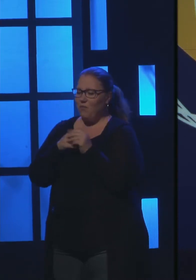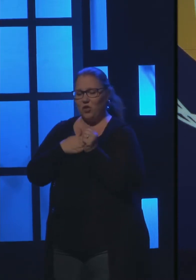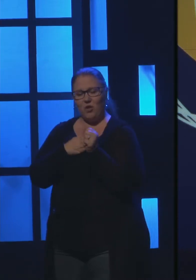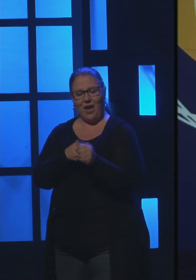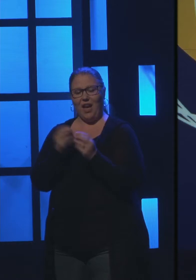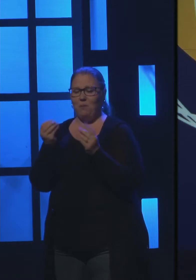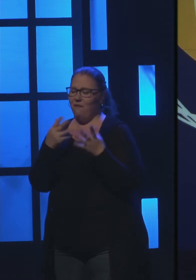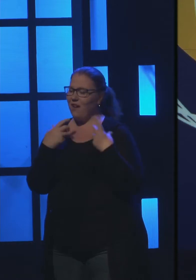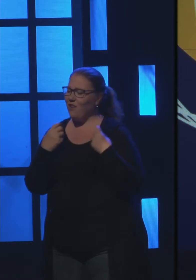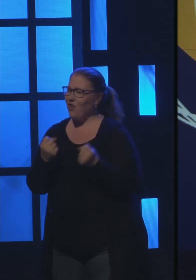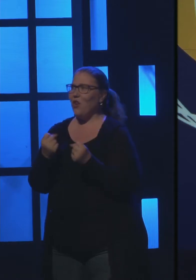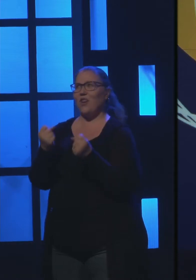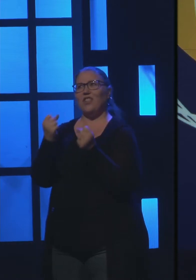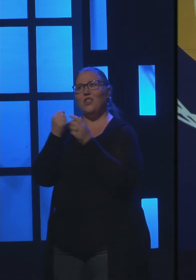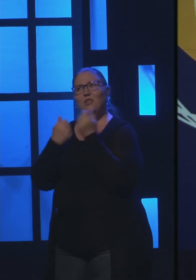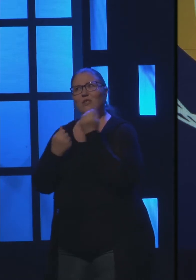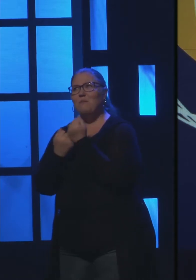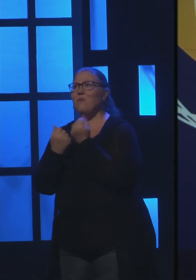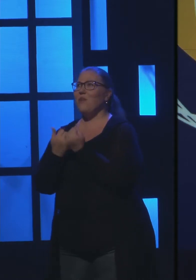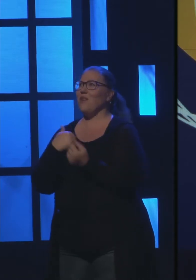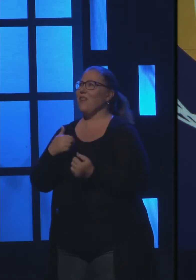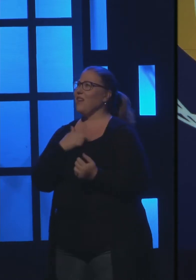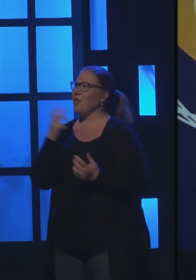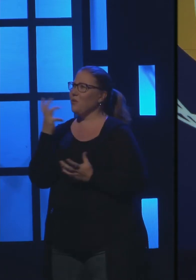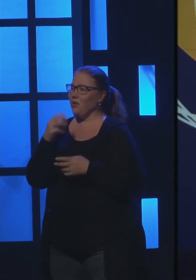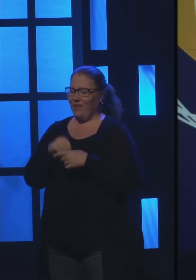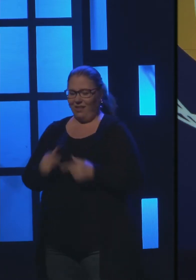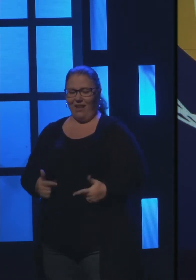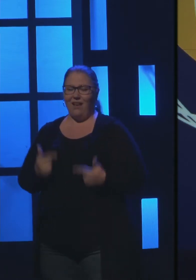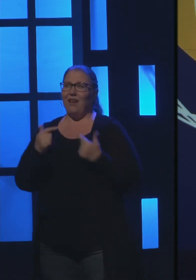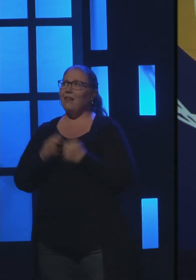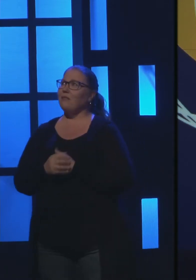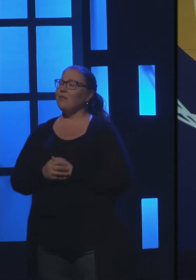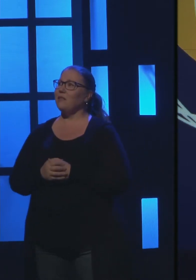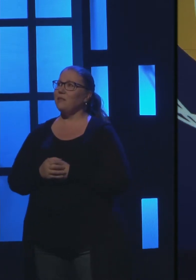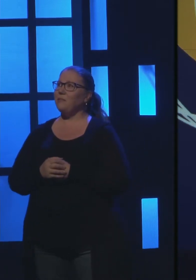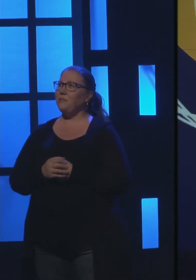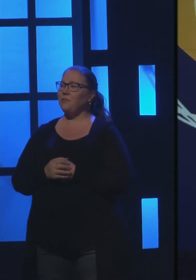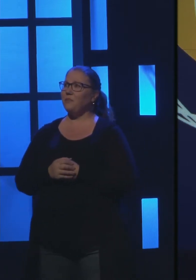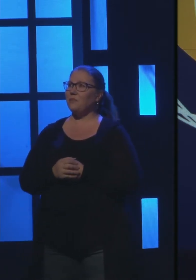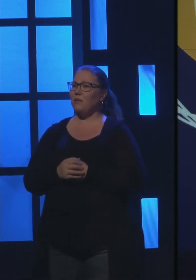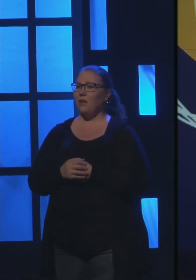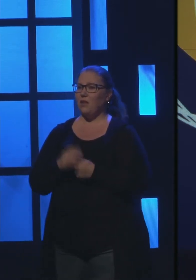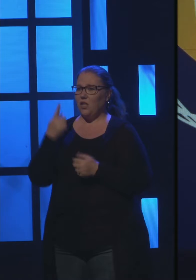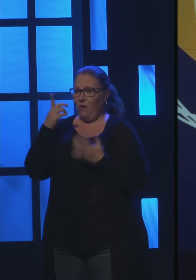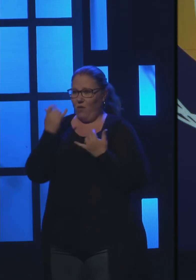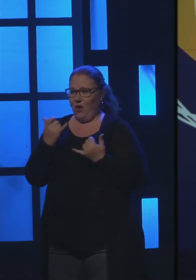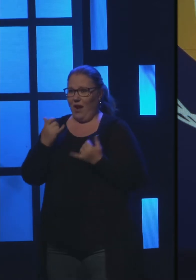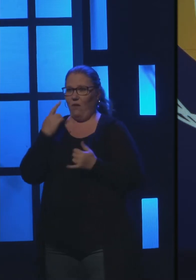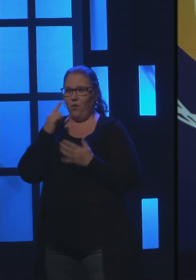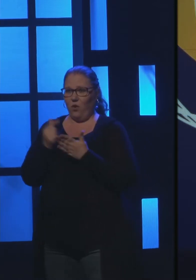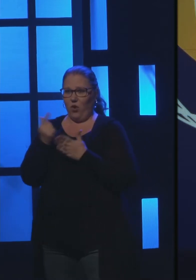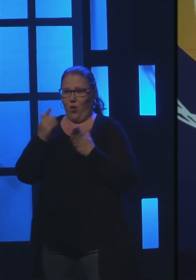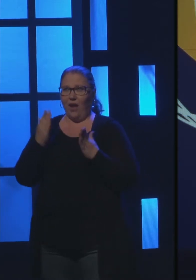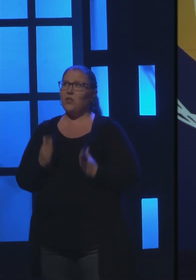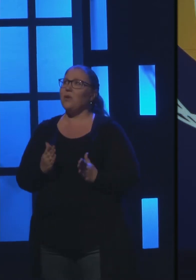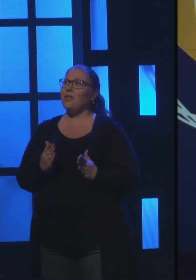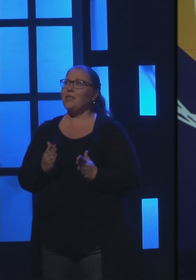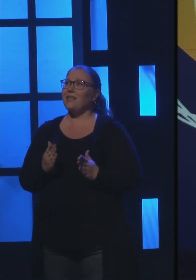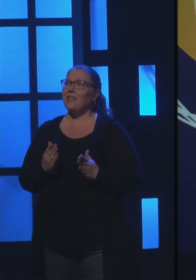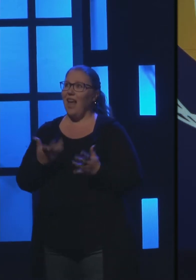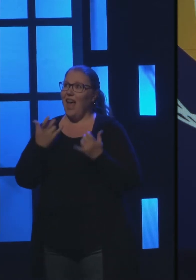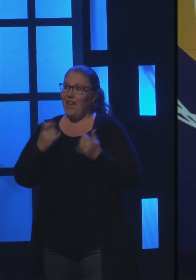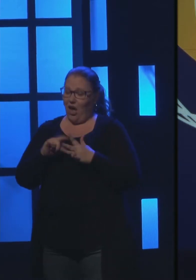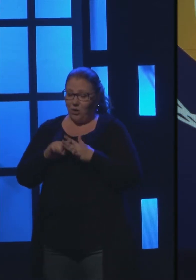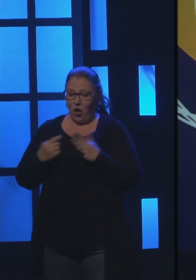provide courage, you cheer us on in life. And so God, for now, for those graduates, Lord, who are entering